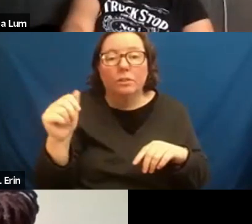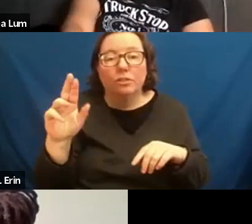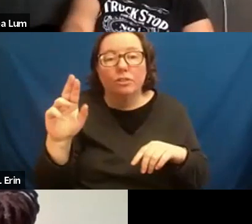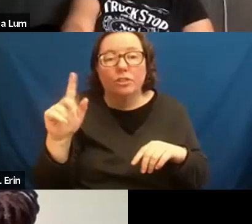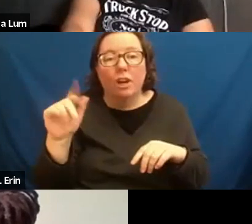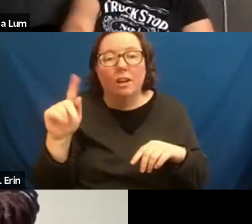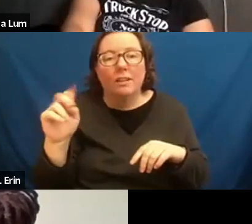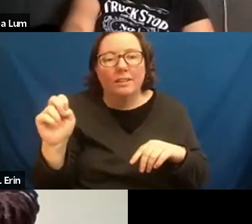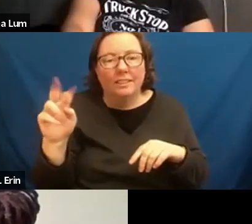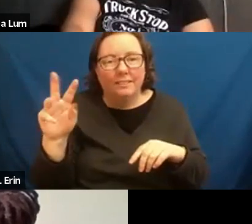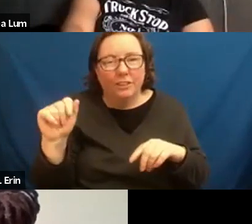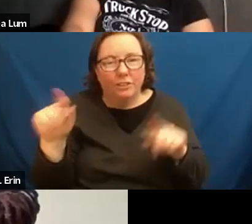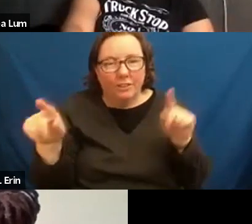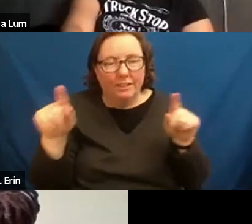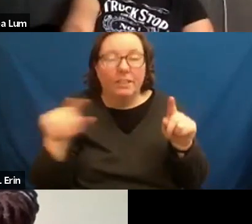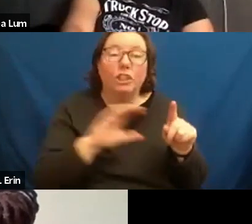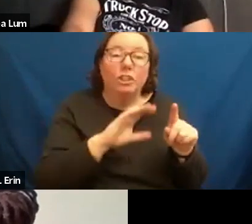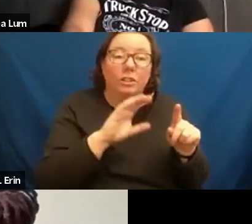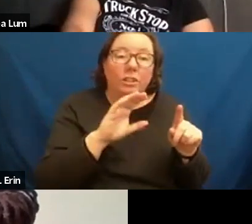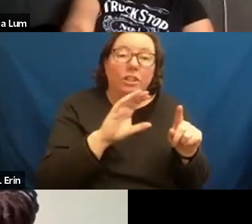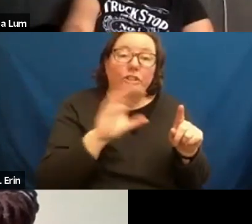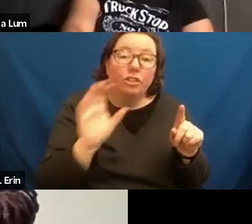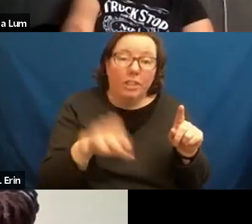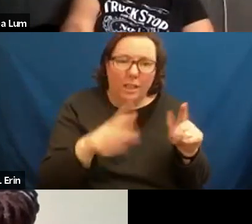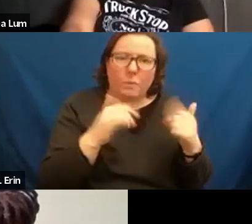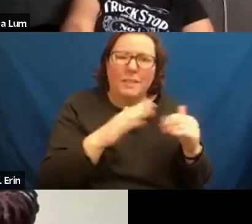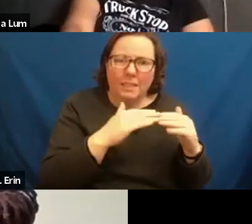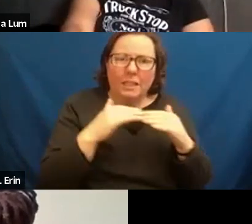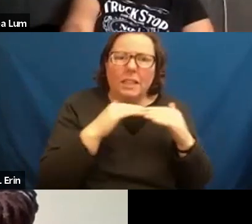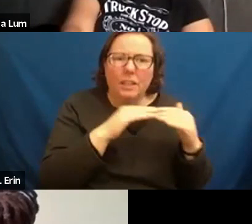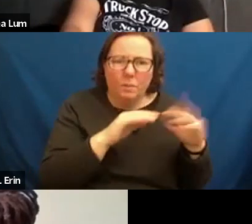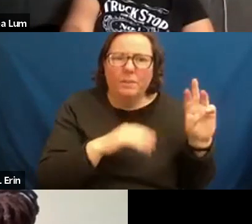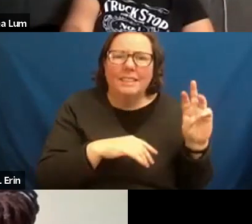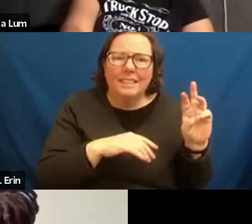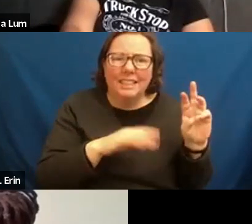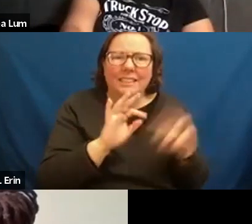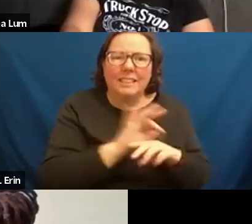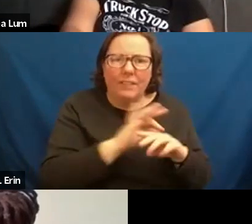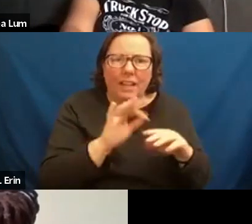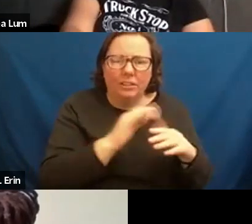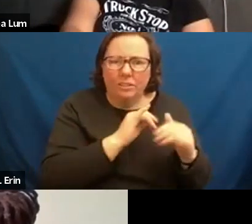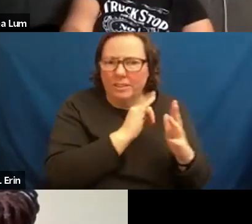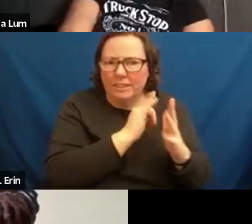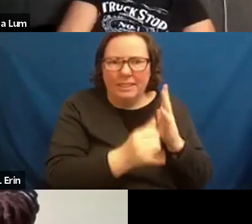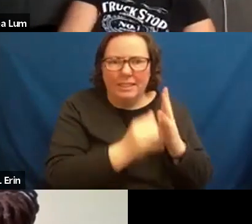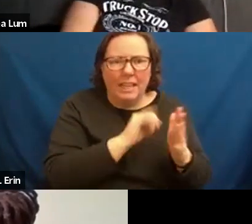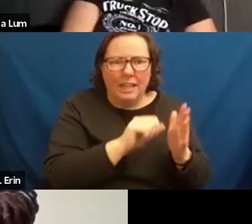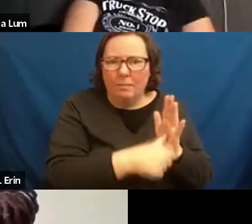Chicago still equally weights those 6 factors. But